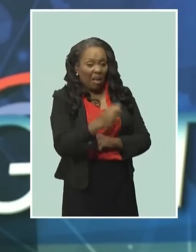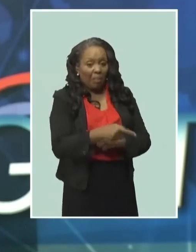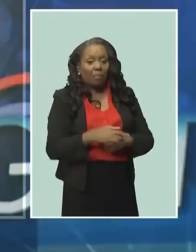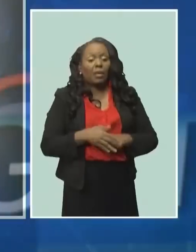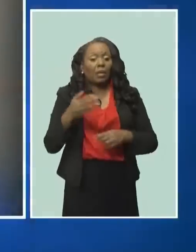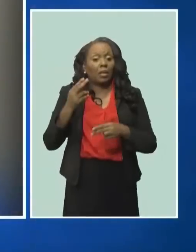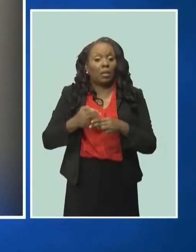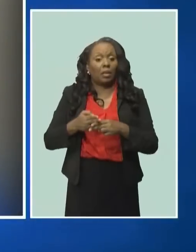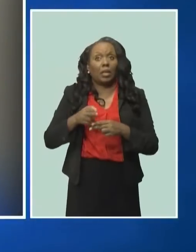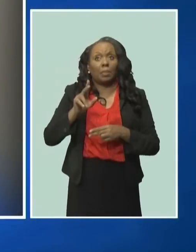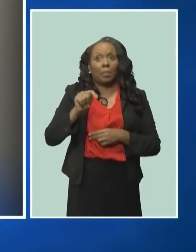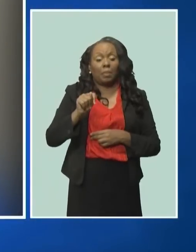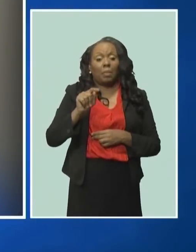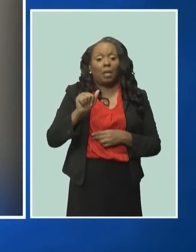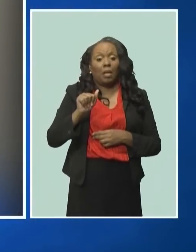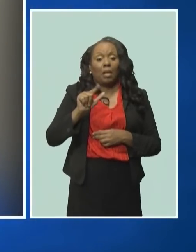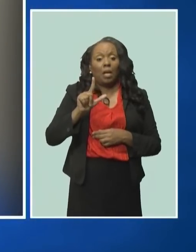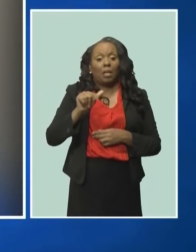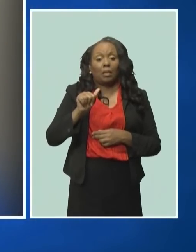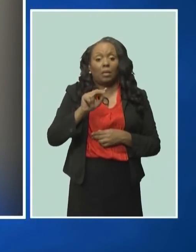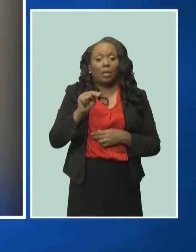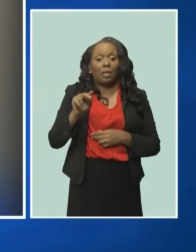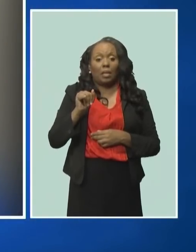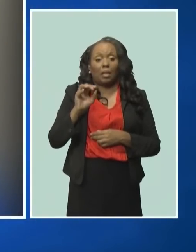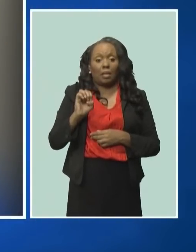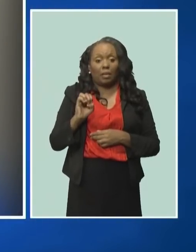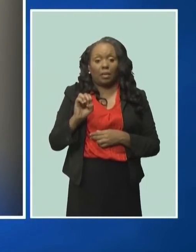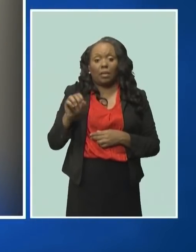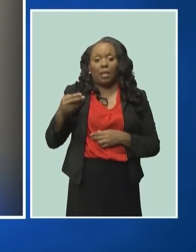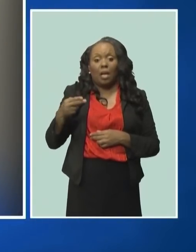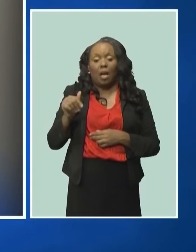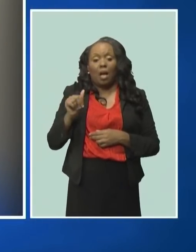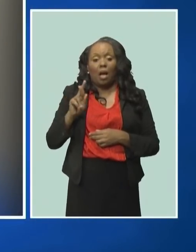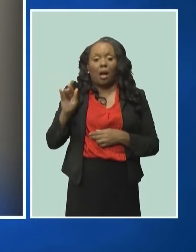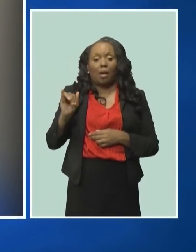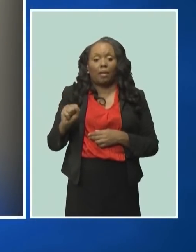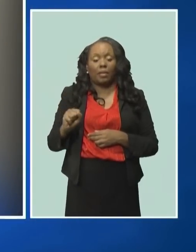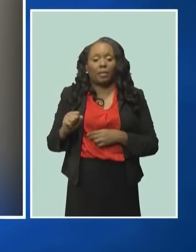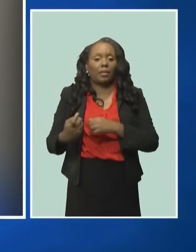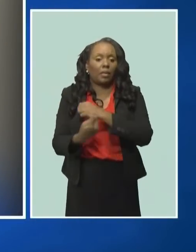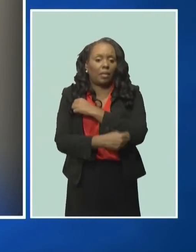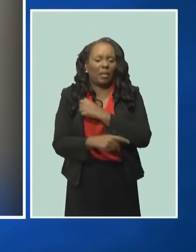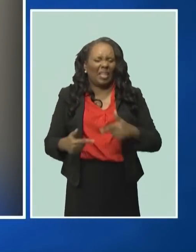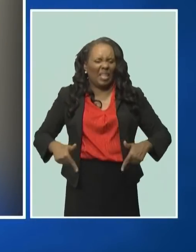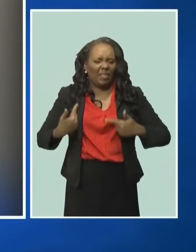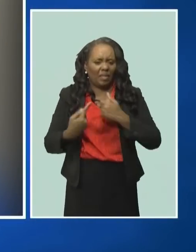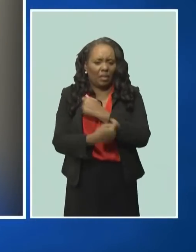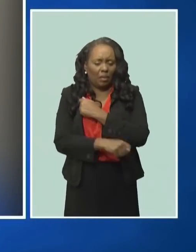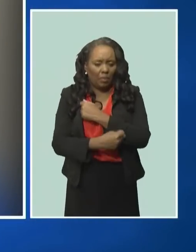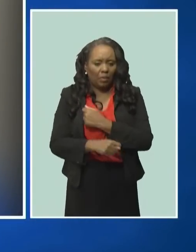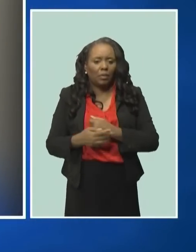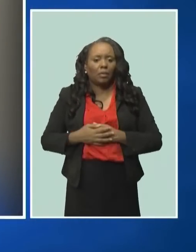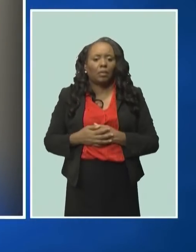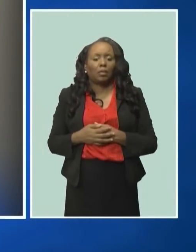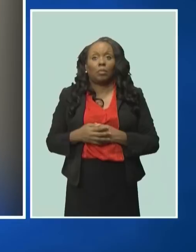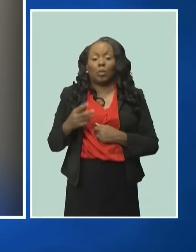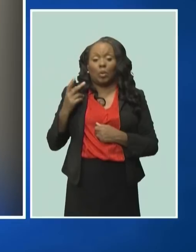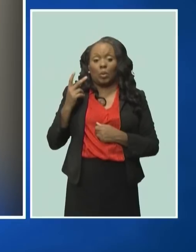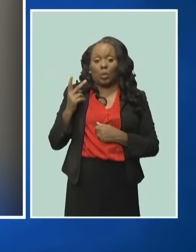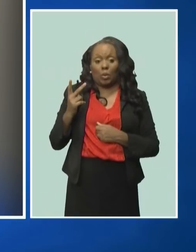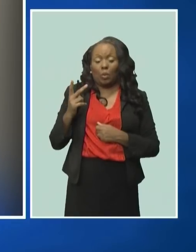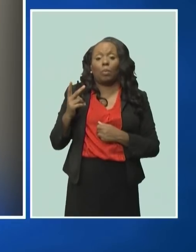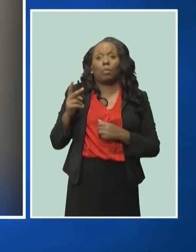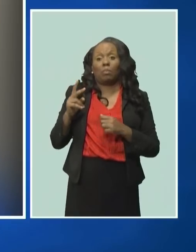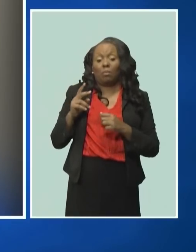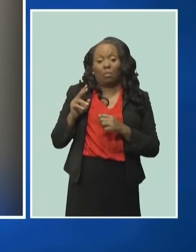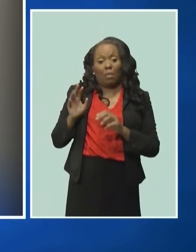Tani Alexander Harris of Melrose, St. Thomas. Emergency officials reportedly responded to a dispute between the two relatives last week at